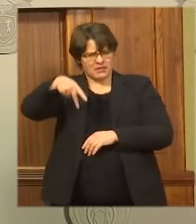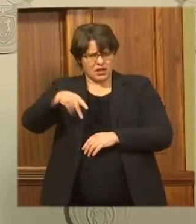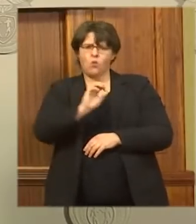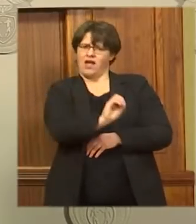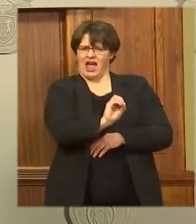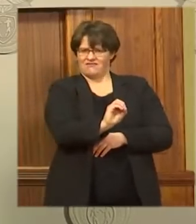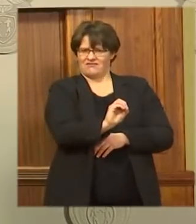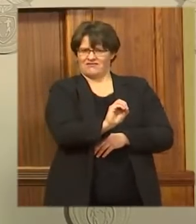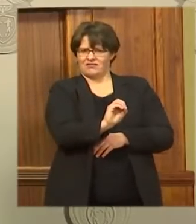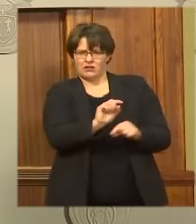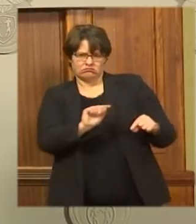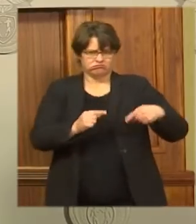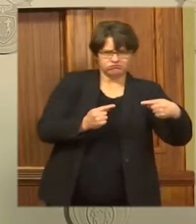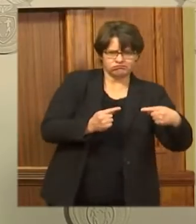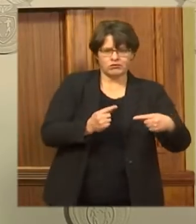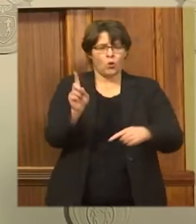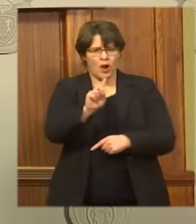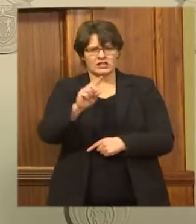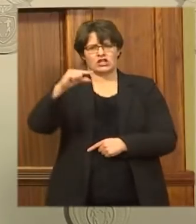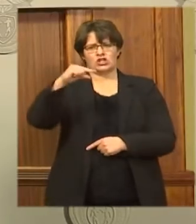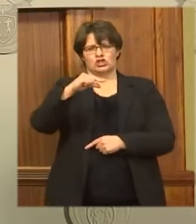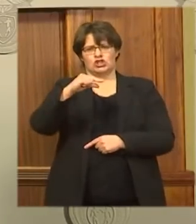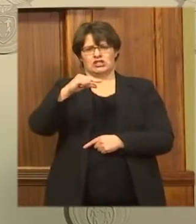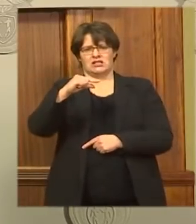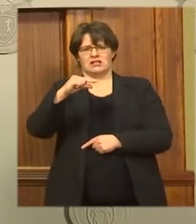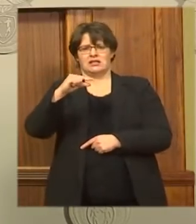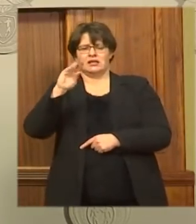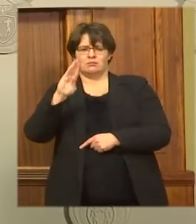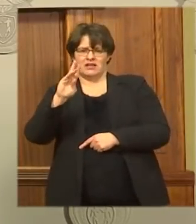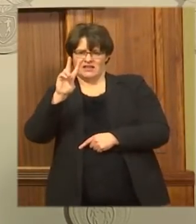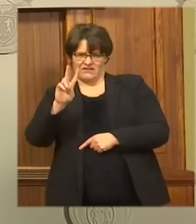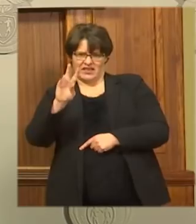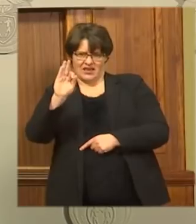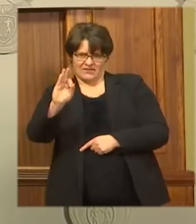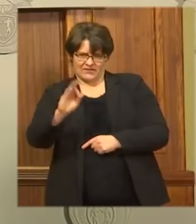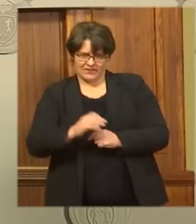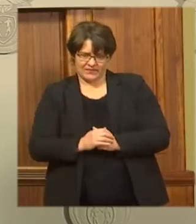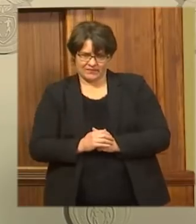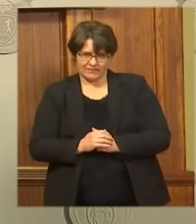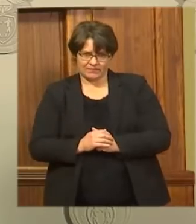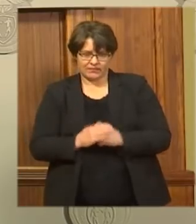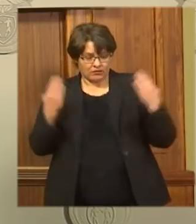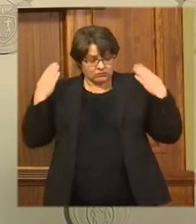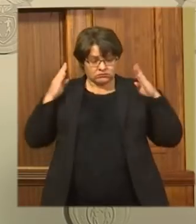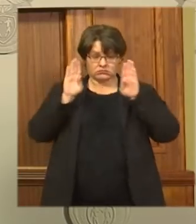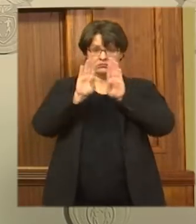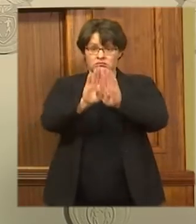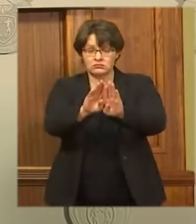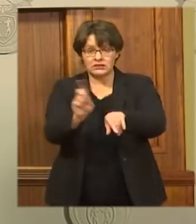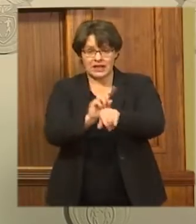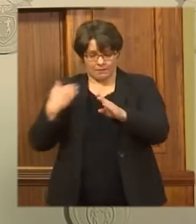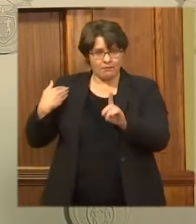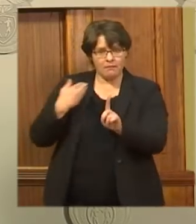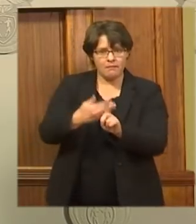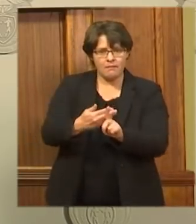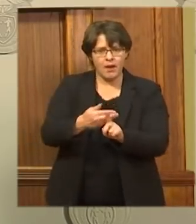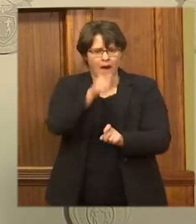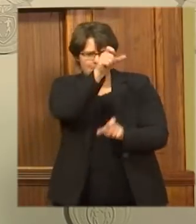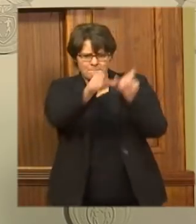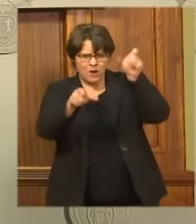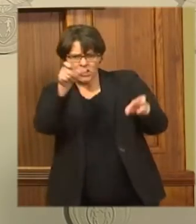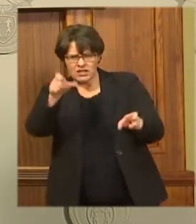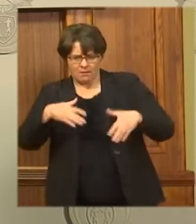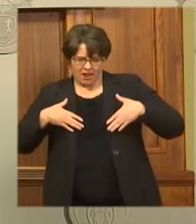against gender-based violence. During the lockdown period, we have ensured that survivors of